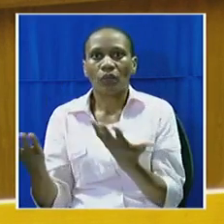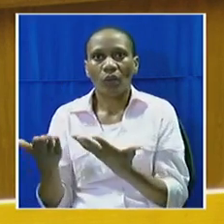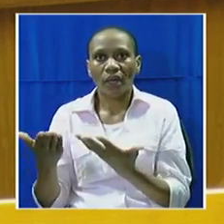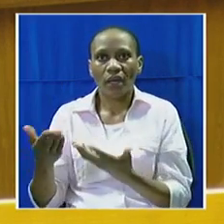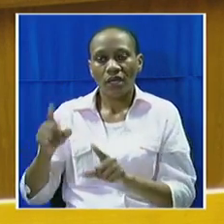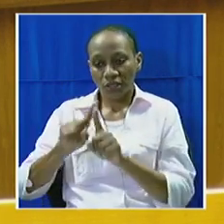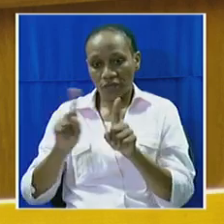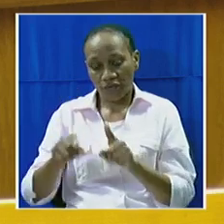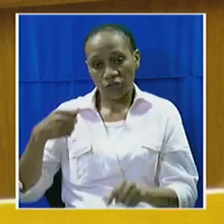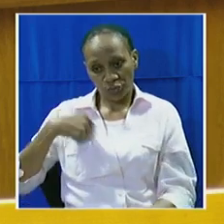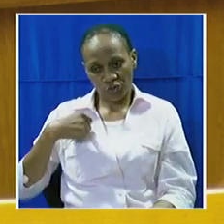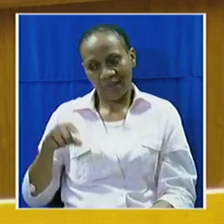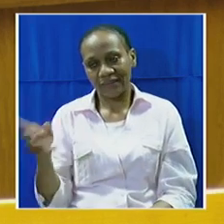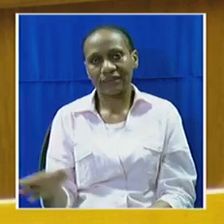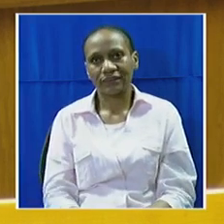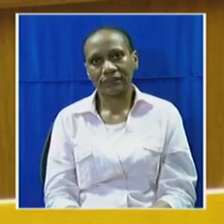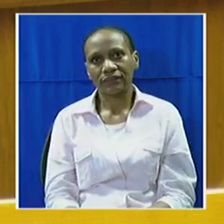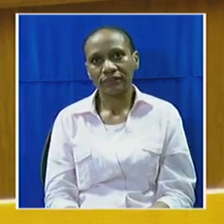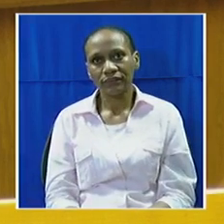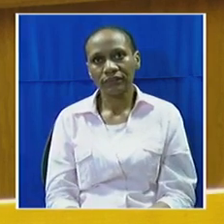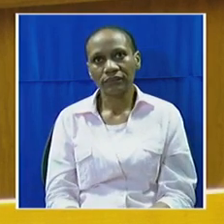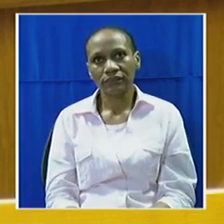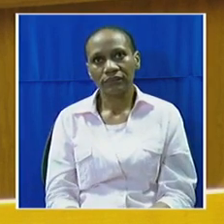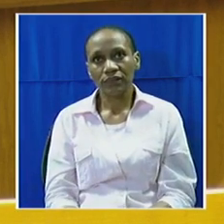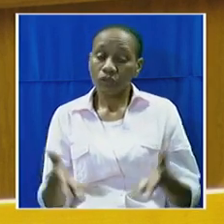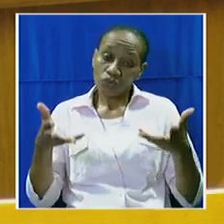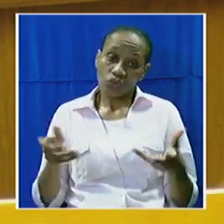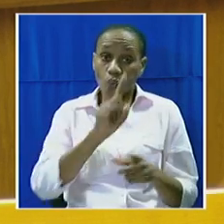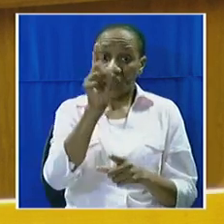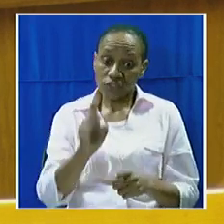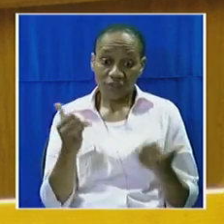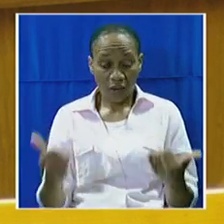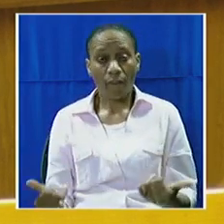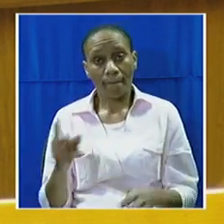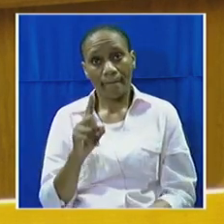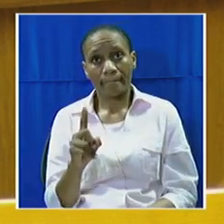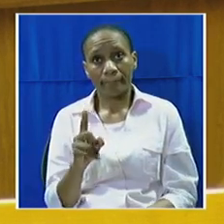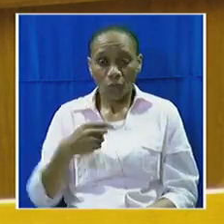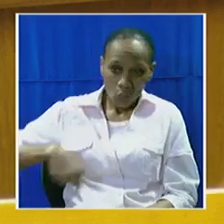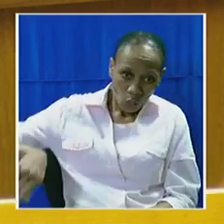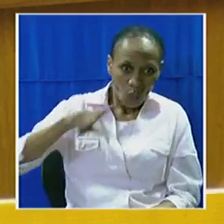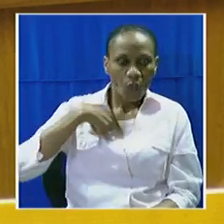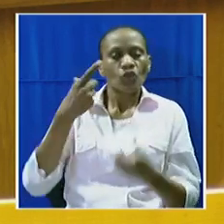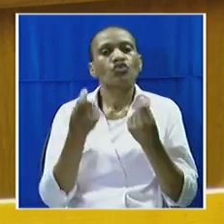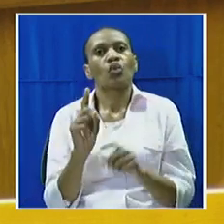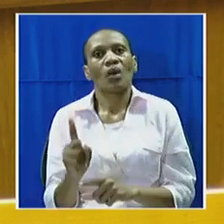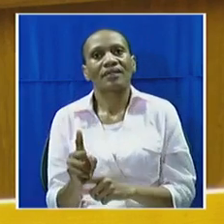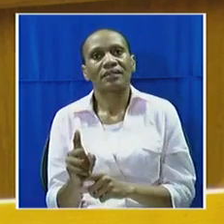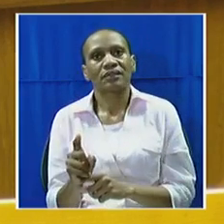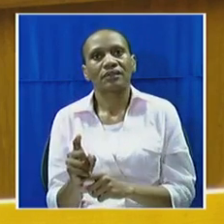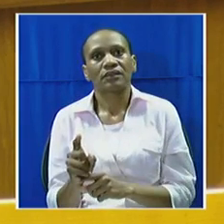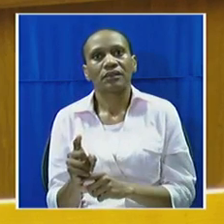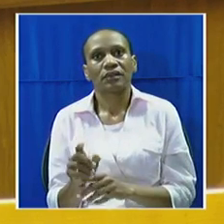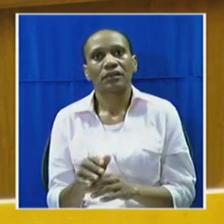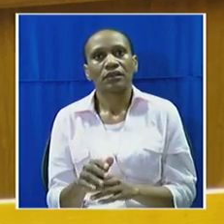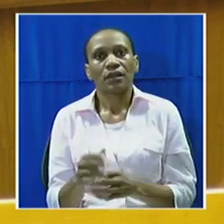those particular levels of government. And therefore the question is, what do we do as this majority